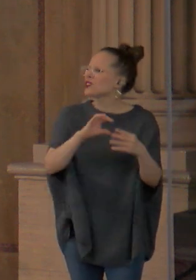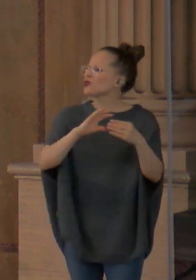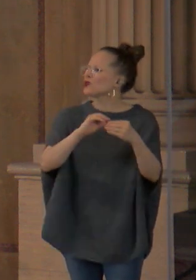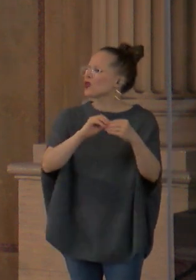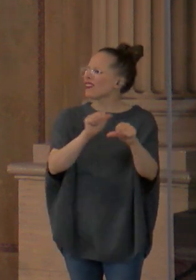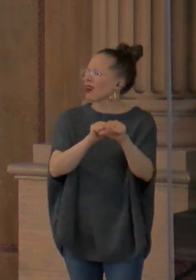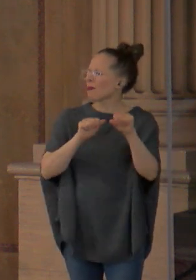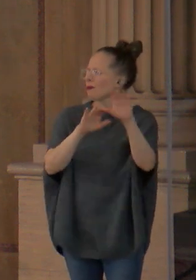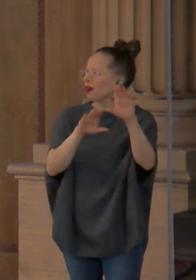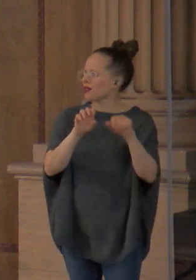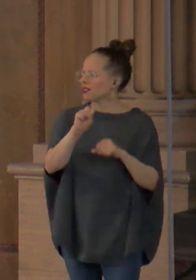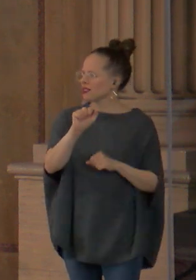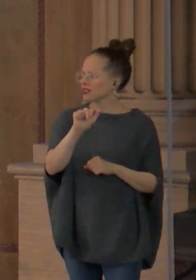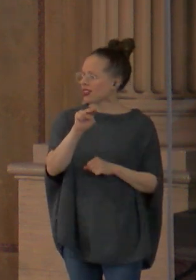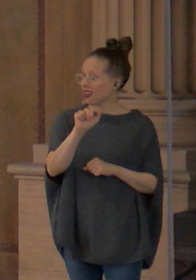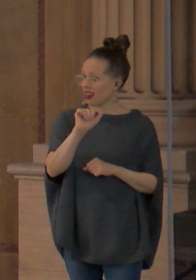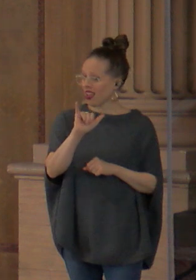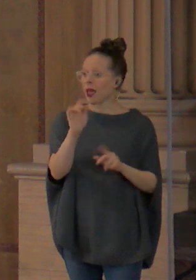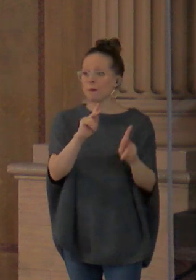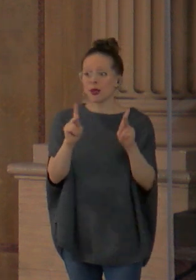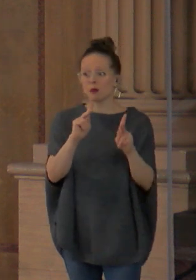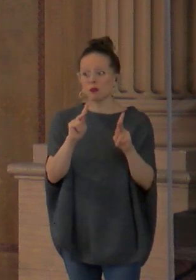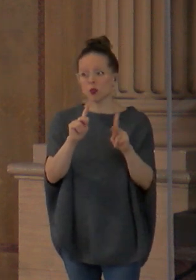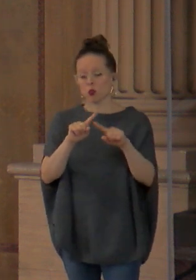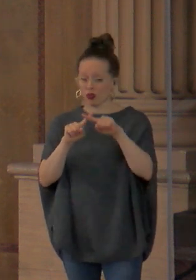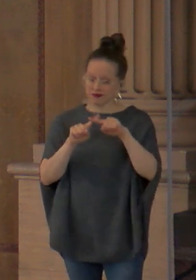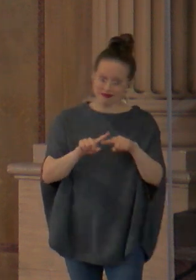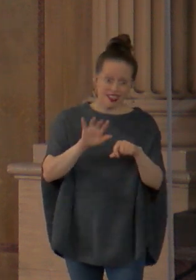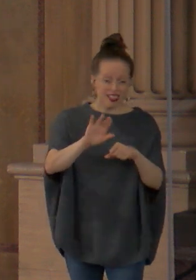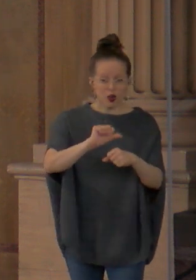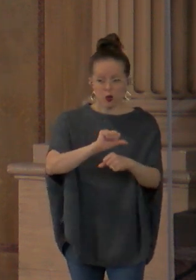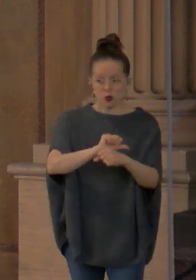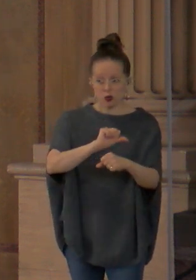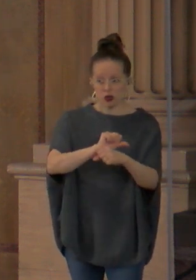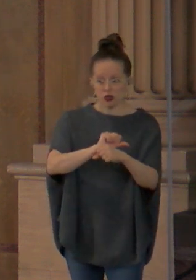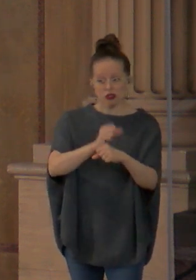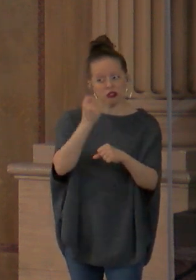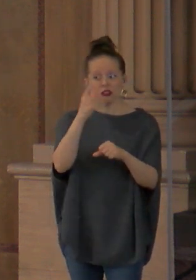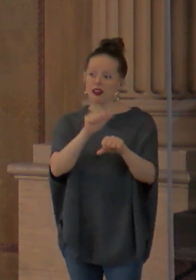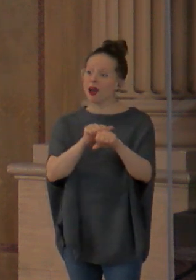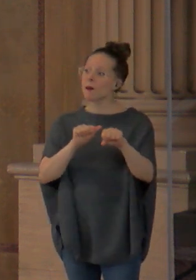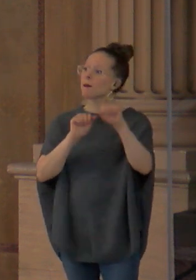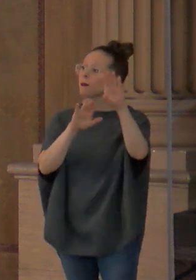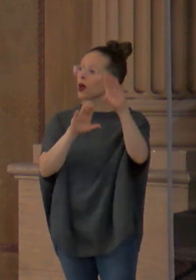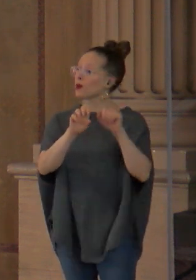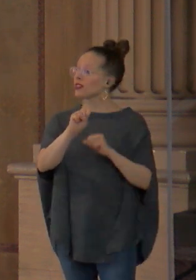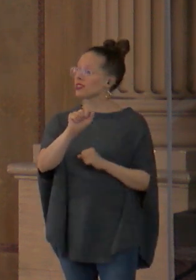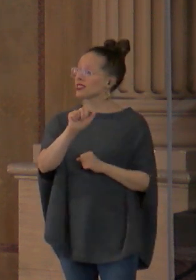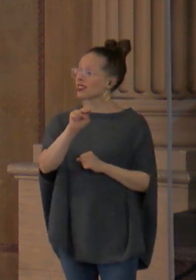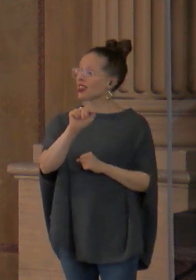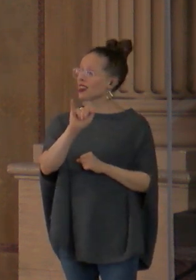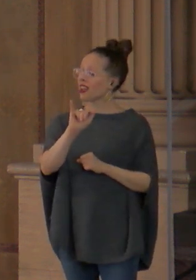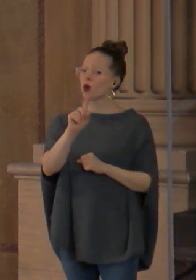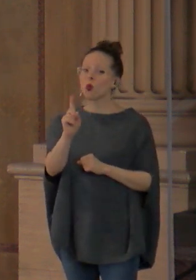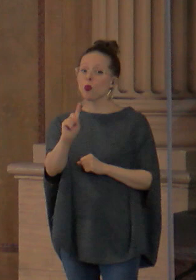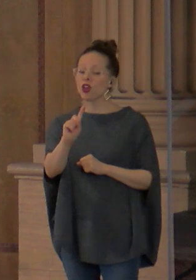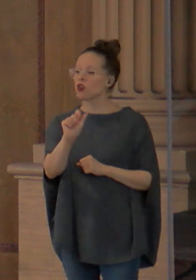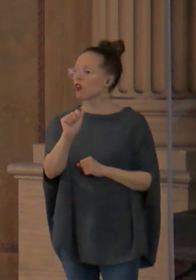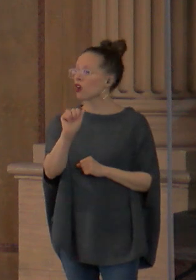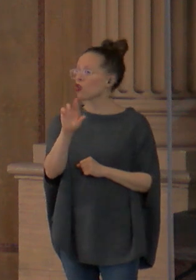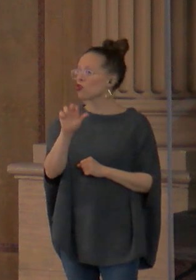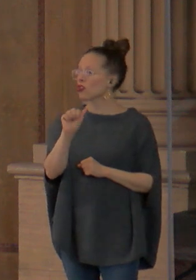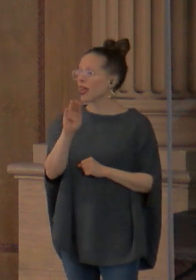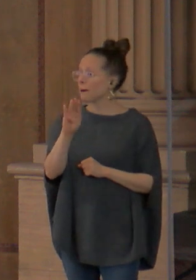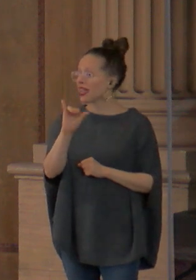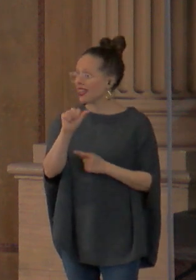the people were trusting in their works. And it's fitting, actually, that Mount Sinai actually sits in Arabia, the place that was populated by